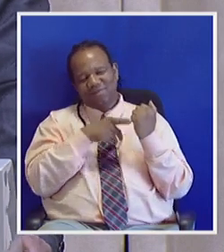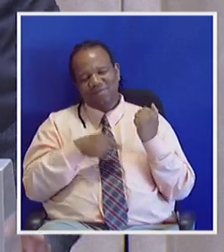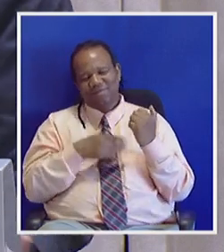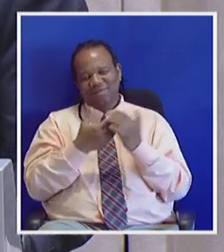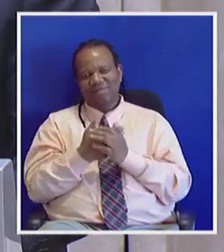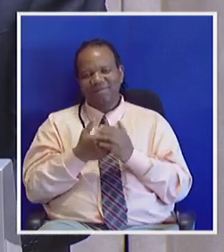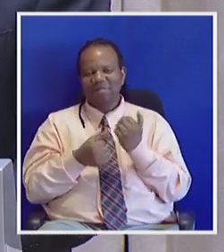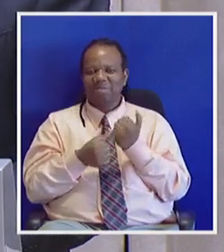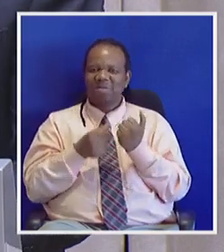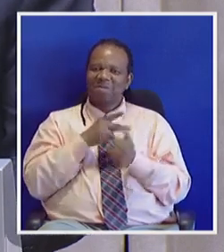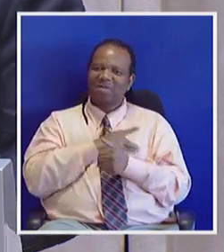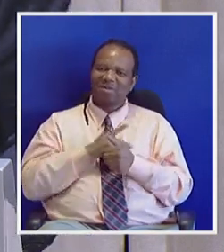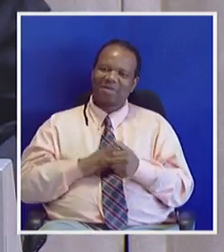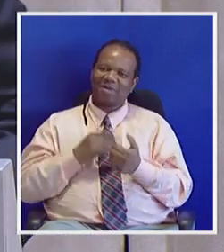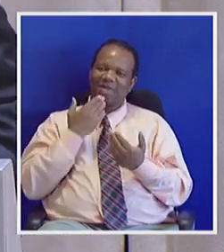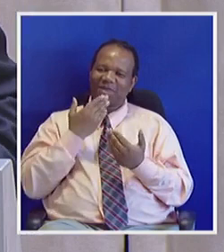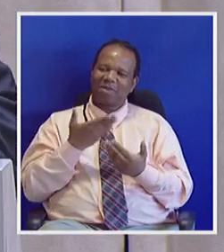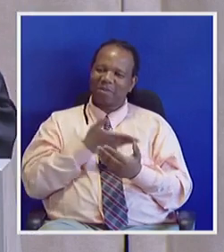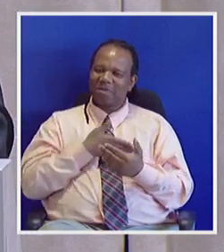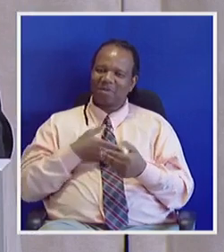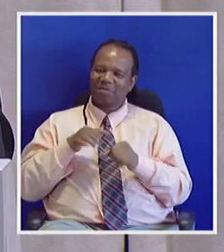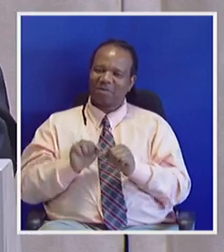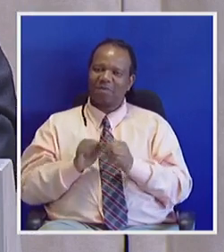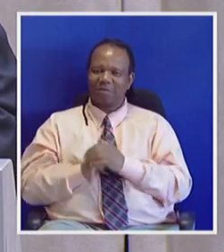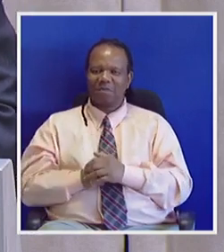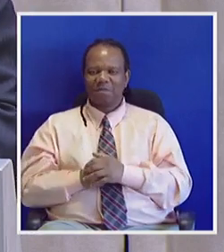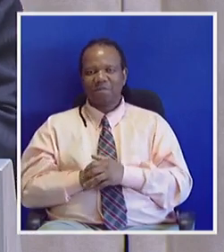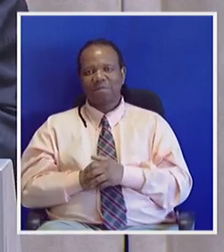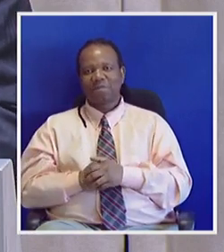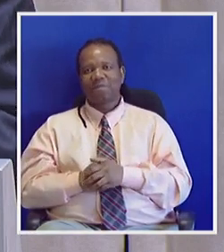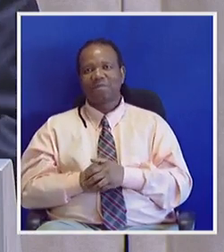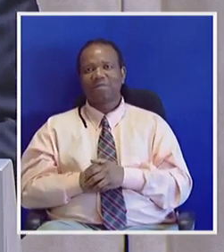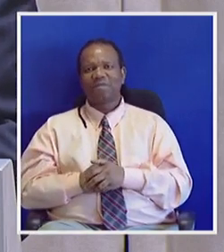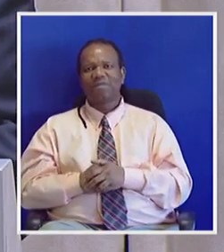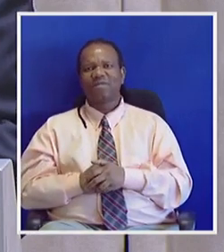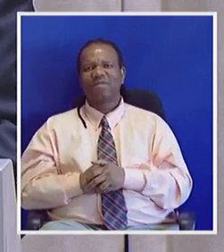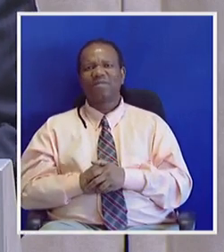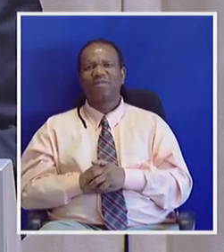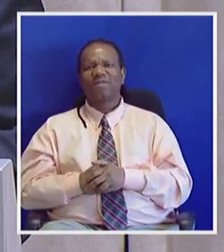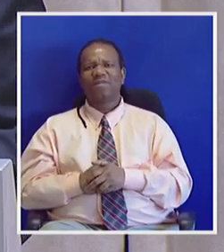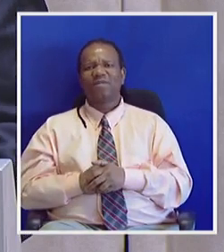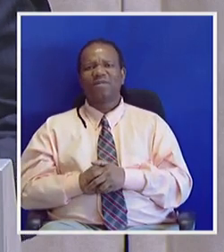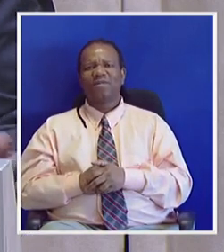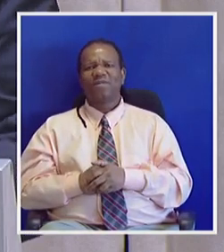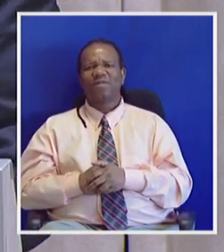Thank you, Madam Chairperson. So, uti bendinga ko relaxed up and lean.